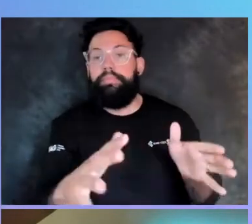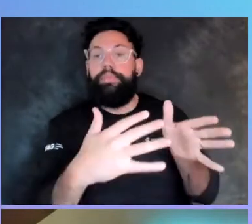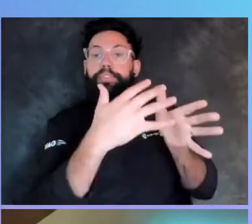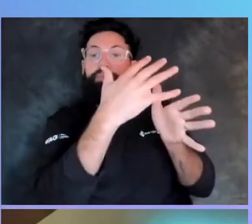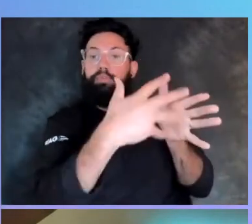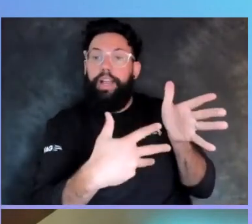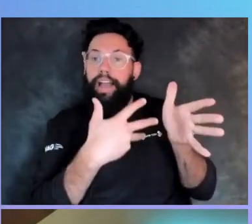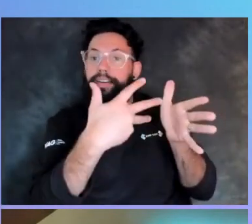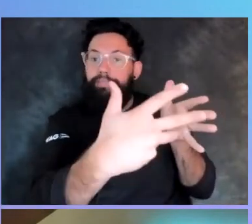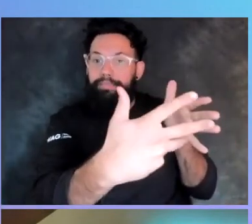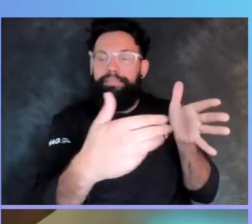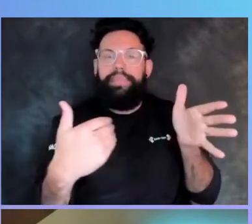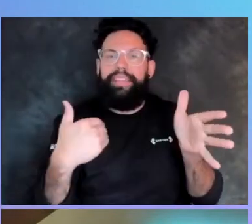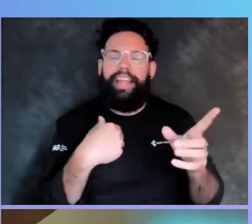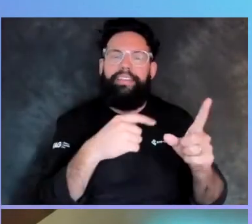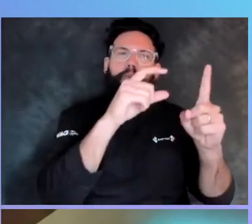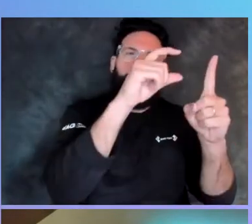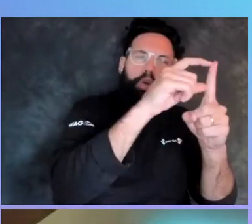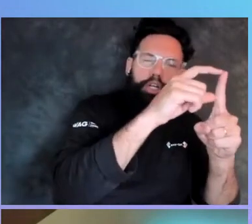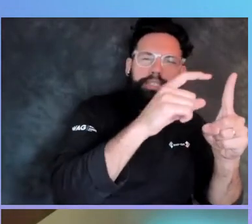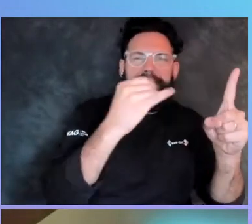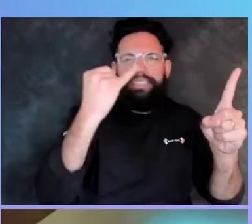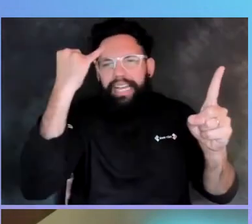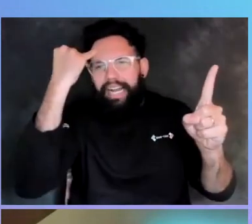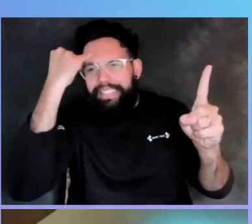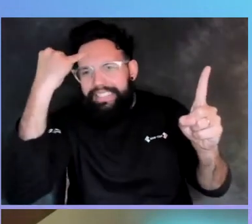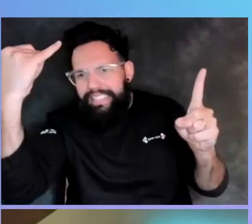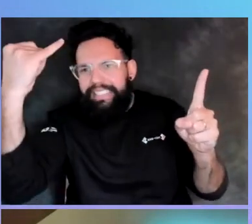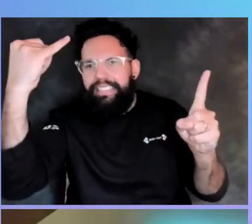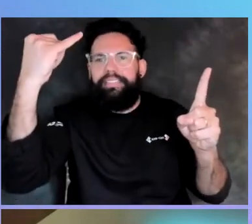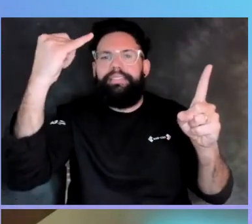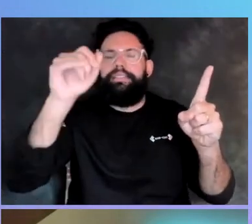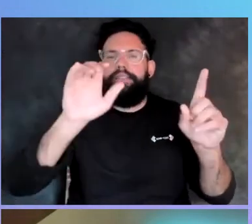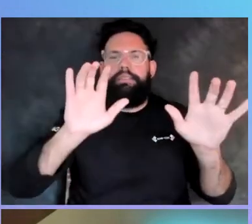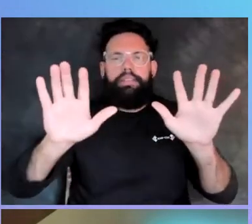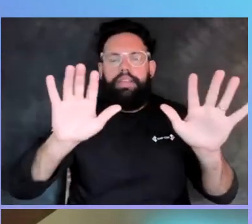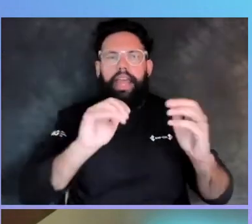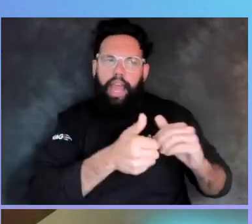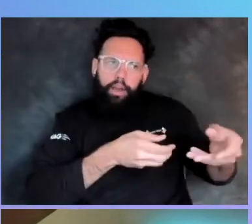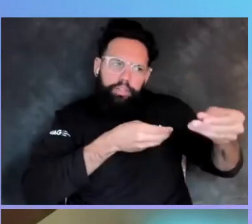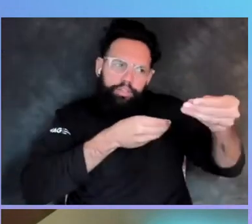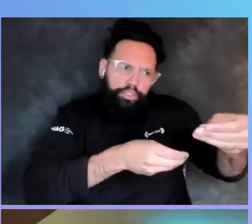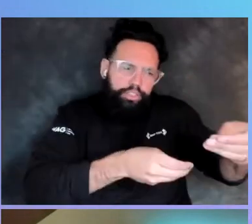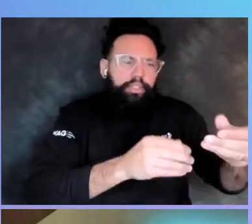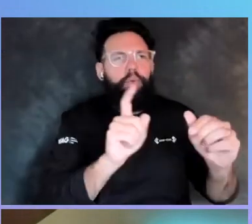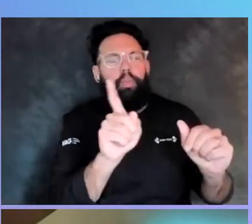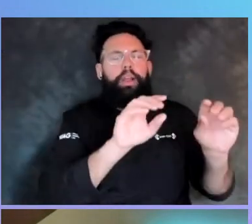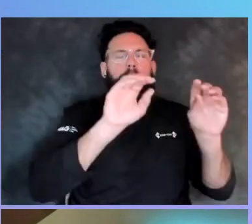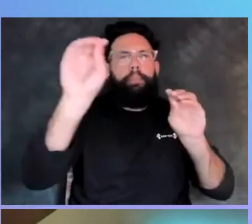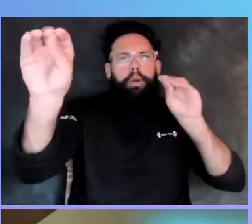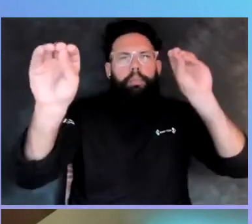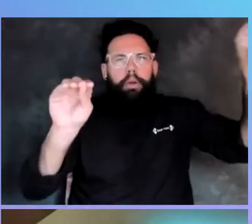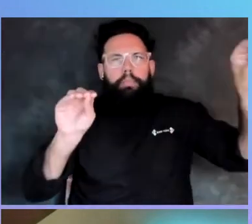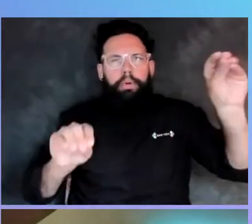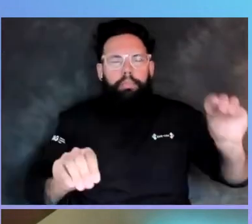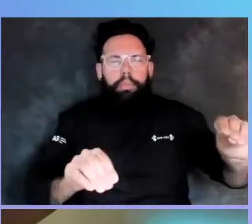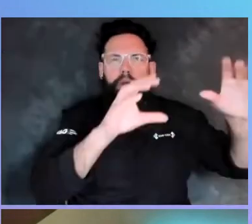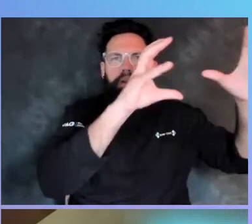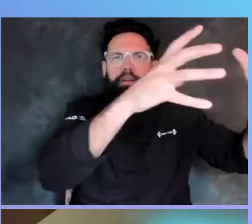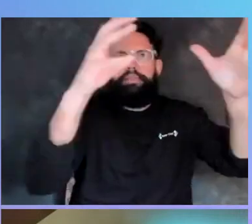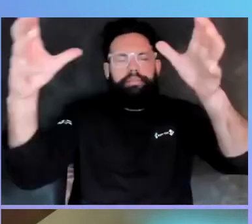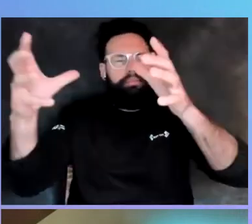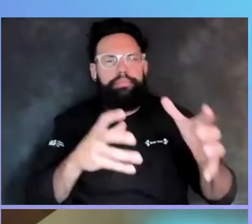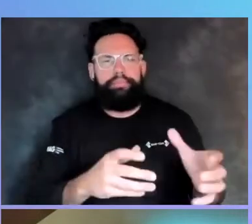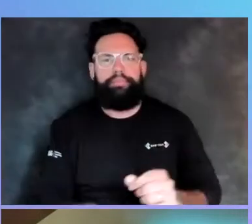words, ideas, and concepts that the model came across during its training, and the graph's dimensions represent the different contexts in which these points were